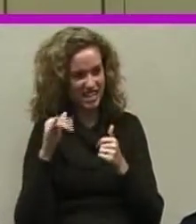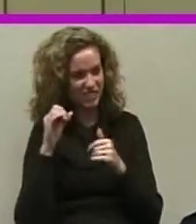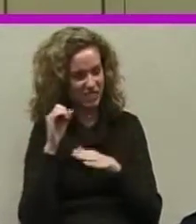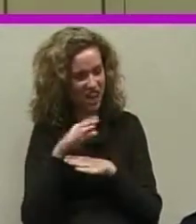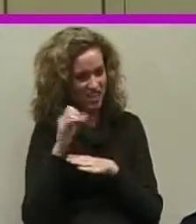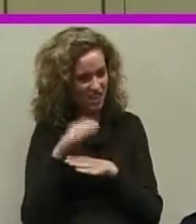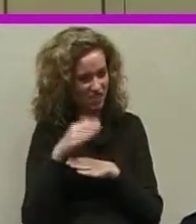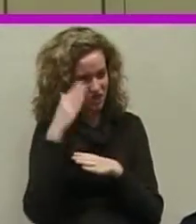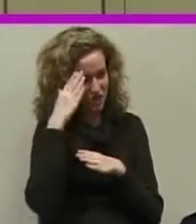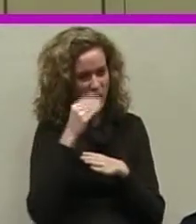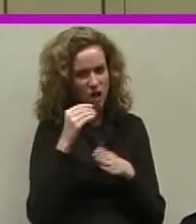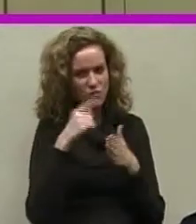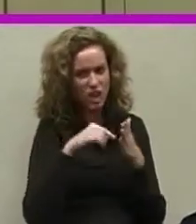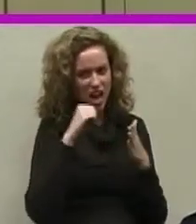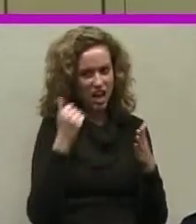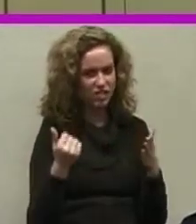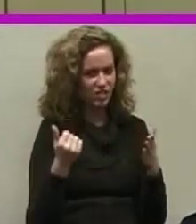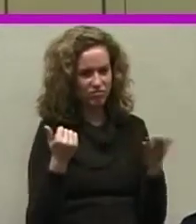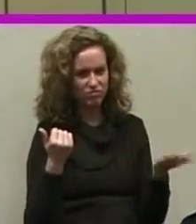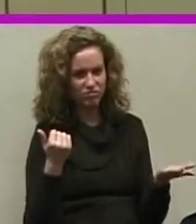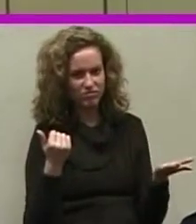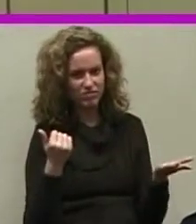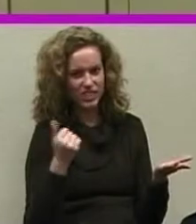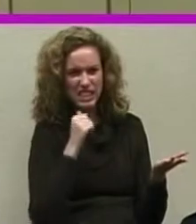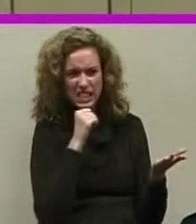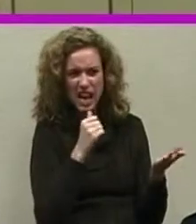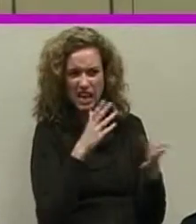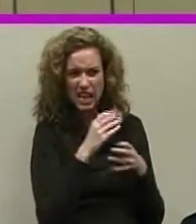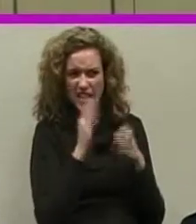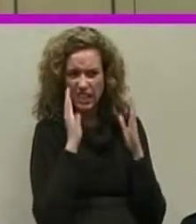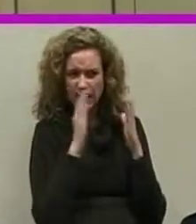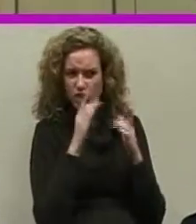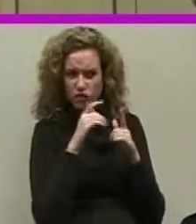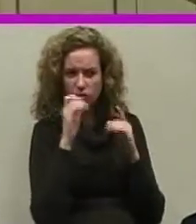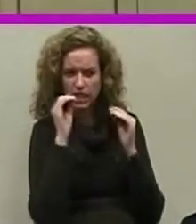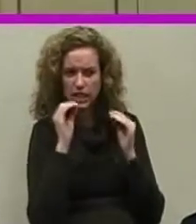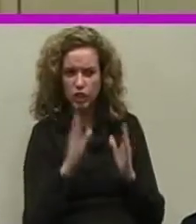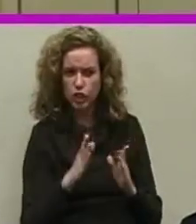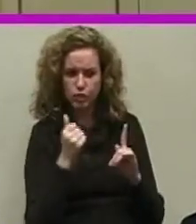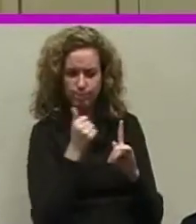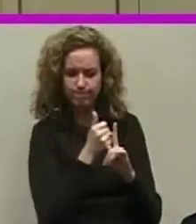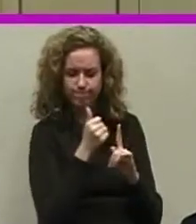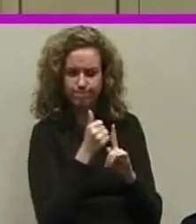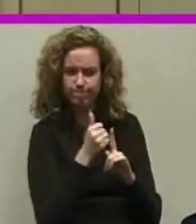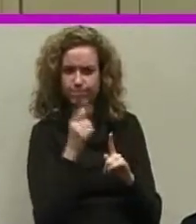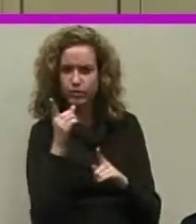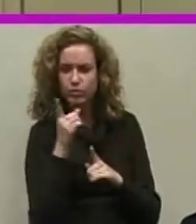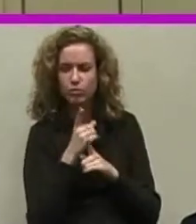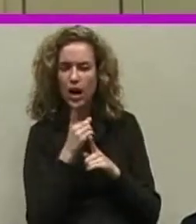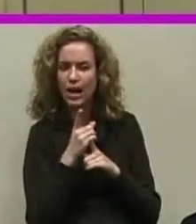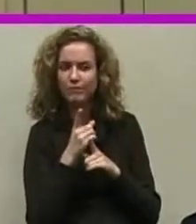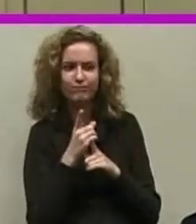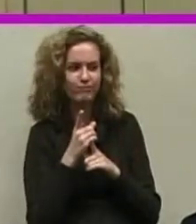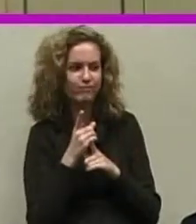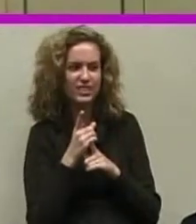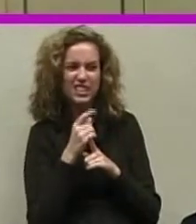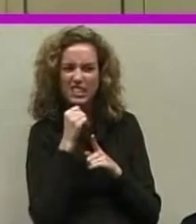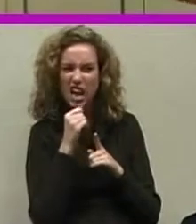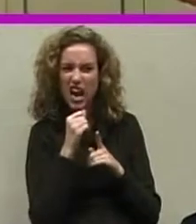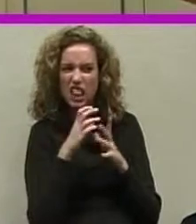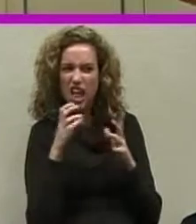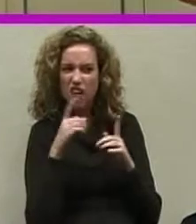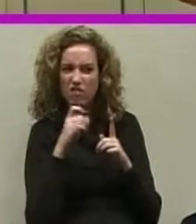seeing? He's not getting a lot of attention at all from the teacher. Yeah, there's not much from the teacher's standpoint that's